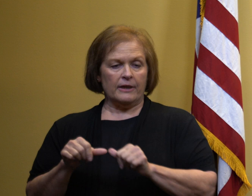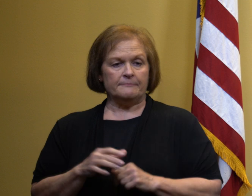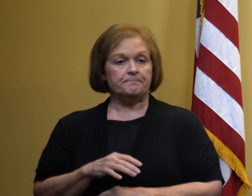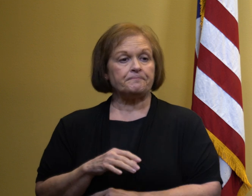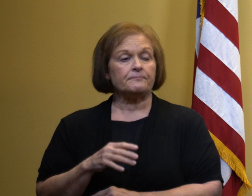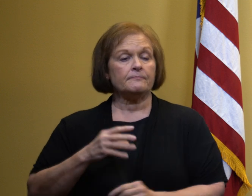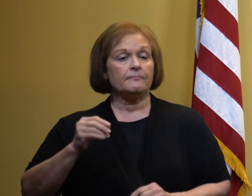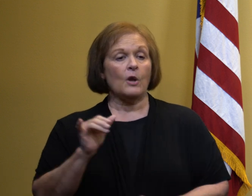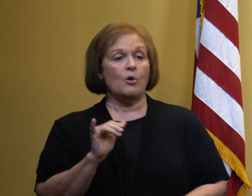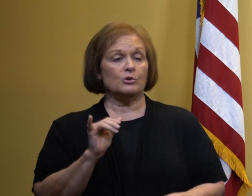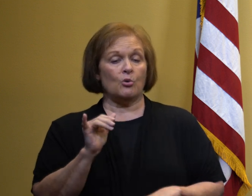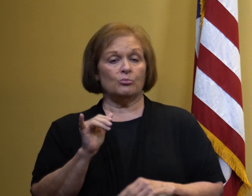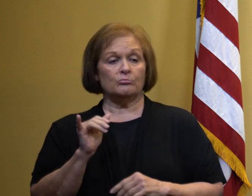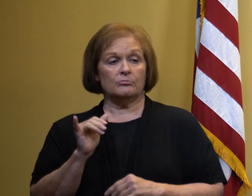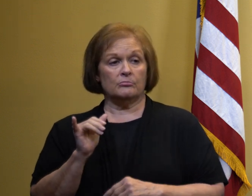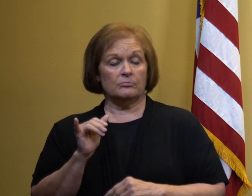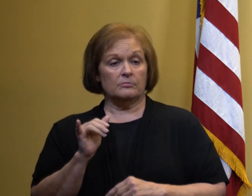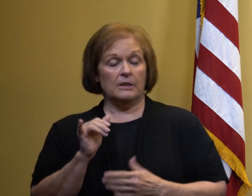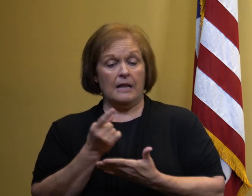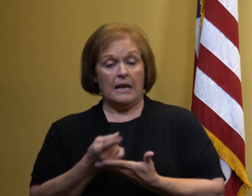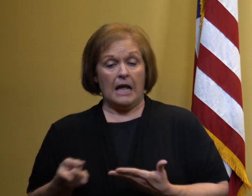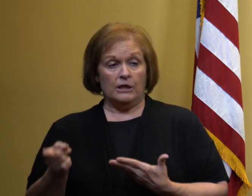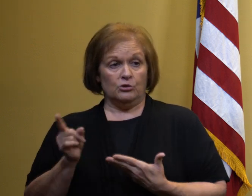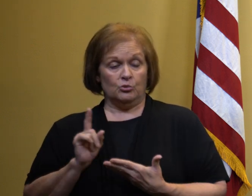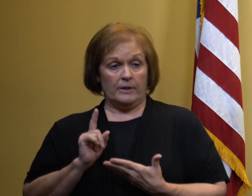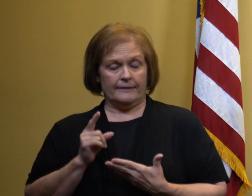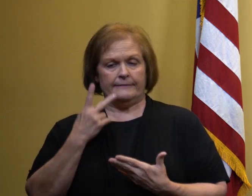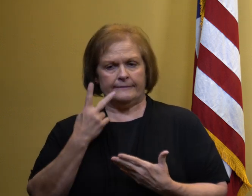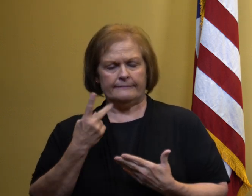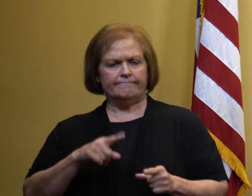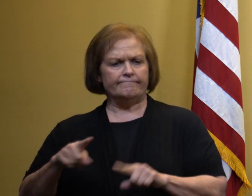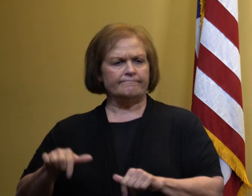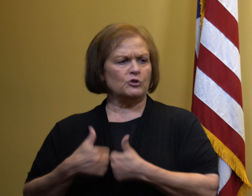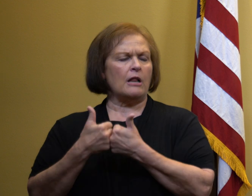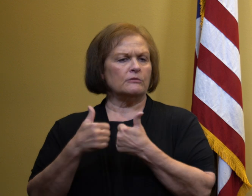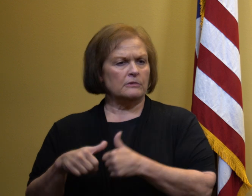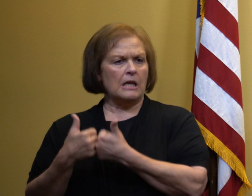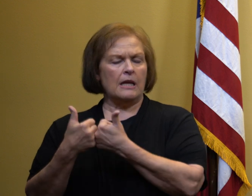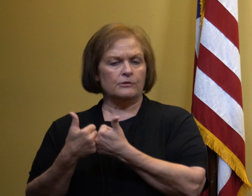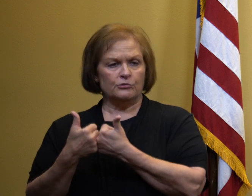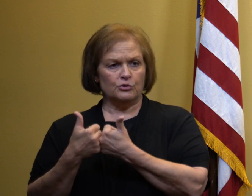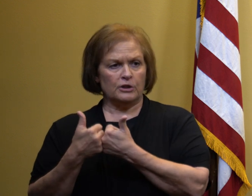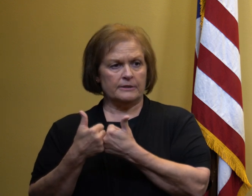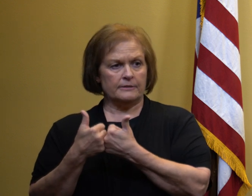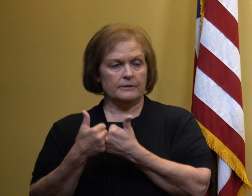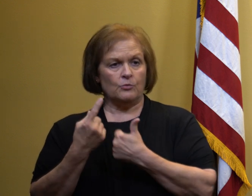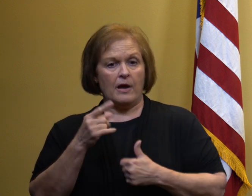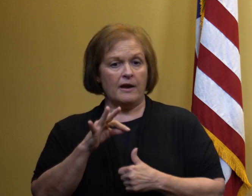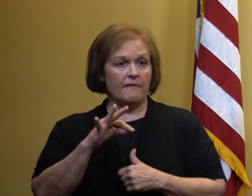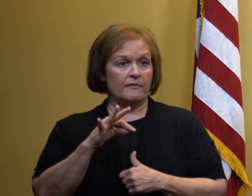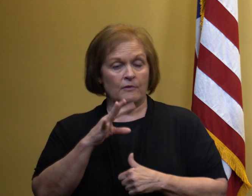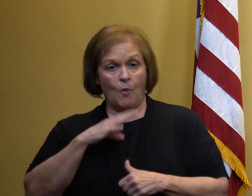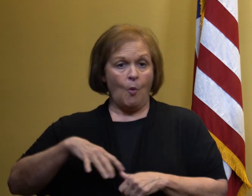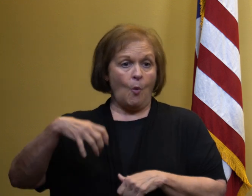Also, we have seen, as mentioned on last week, just challenges associated with one of the largest and oldest